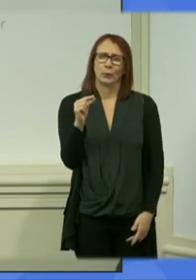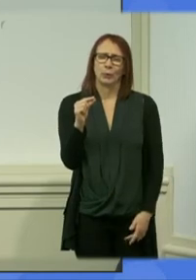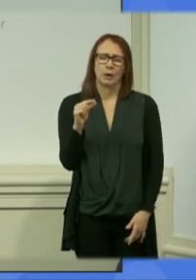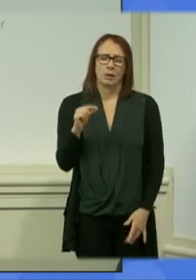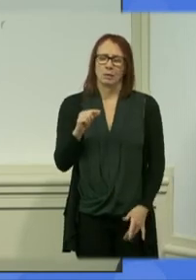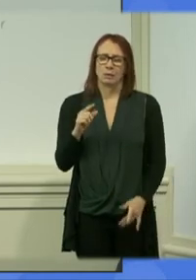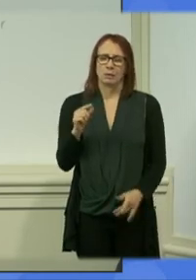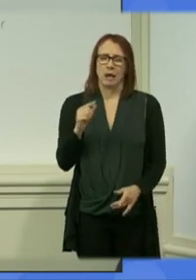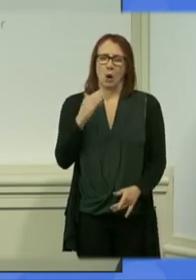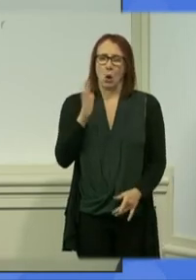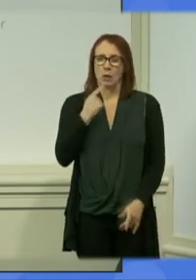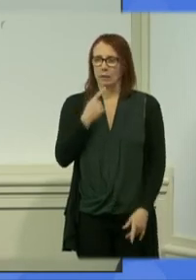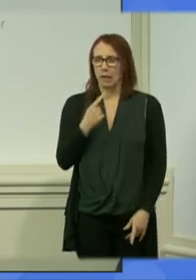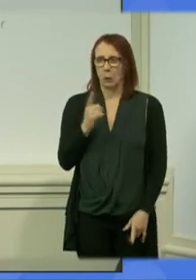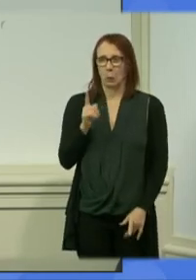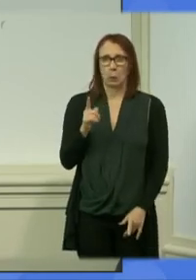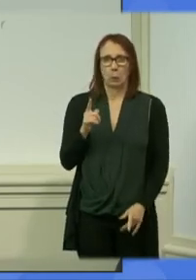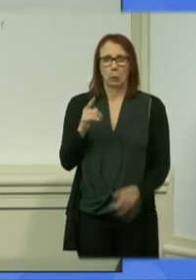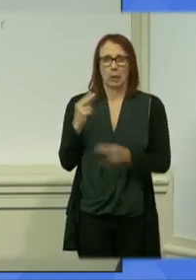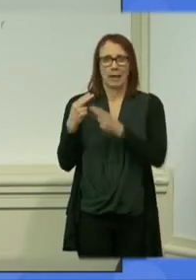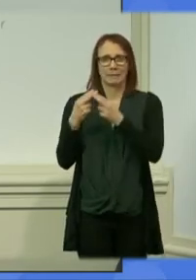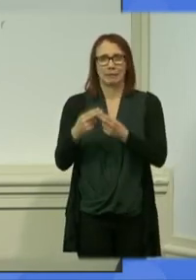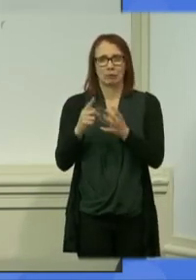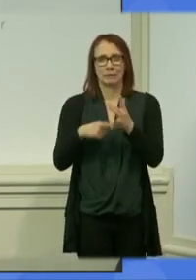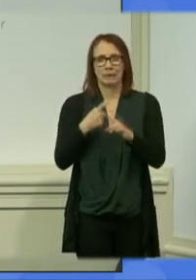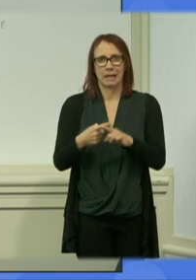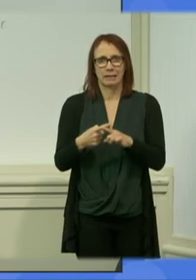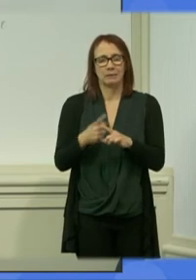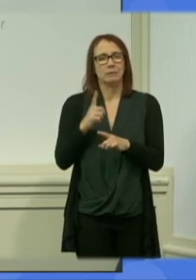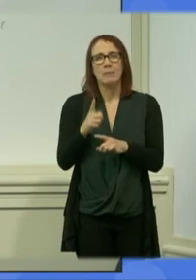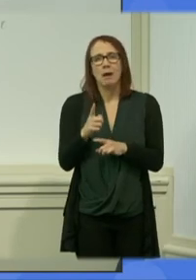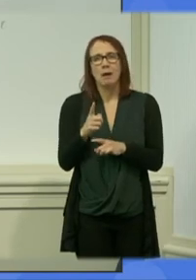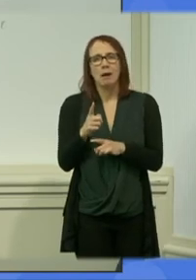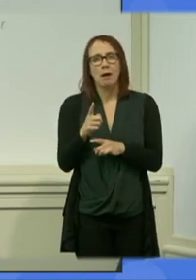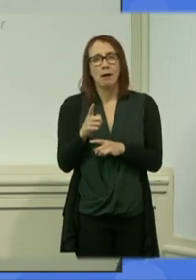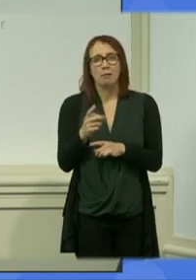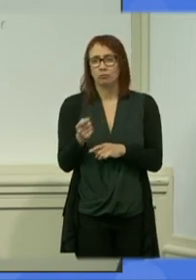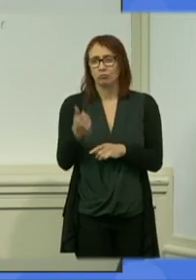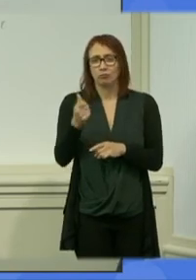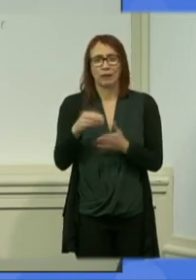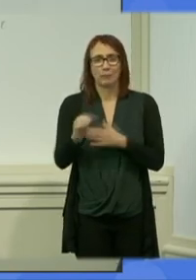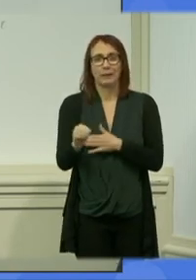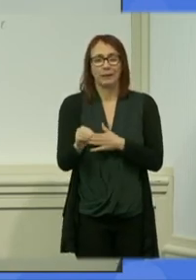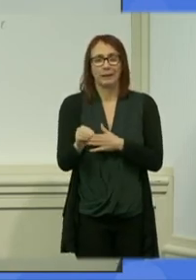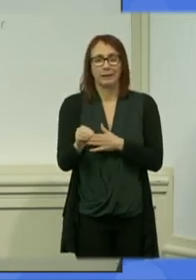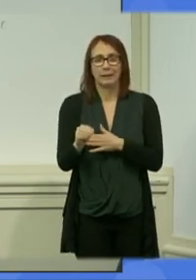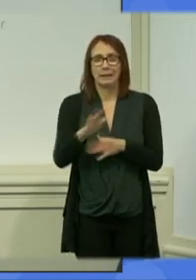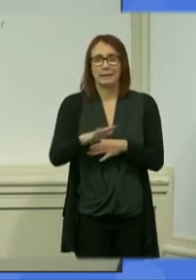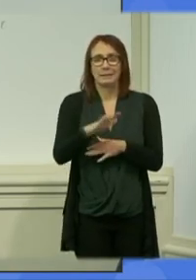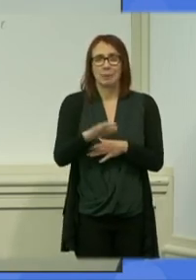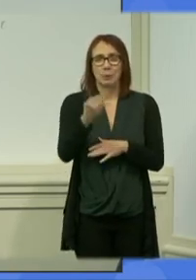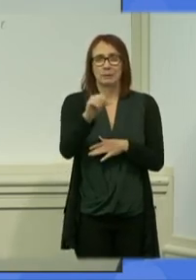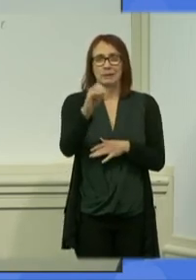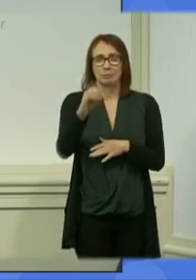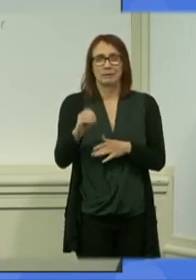bogeyman. Lots of people worry about IHT, inheritance tax, but you don't actually find many people pay it at all. It's about 6% of